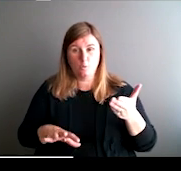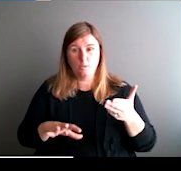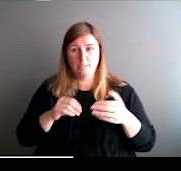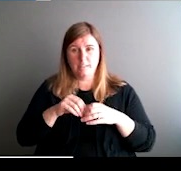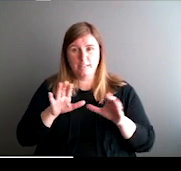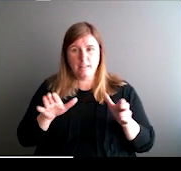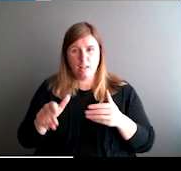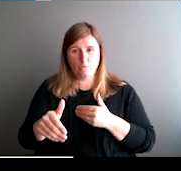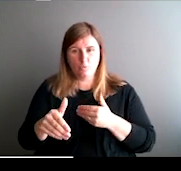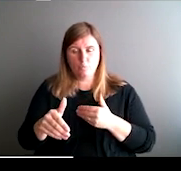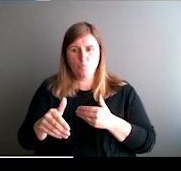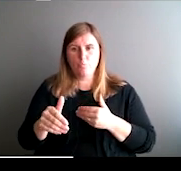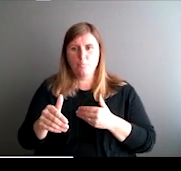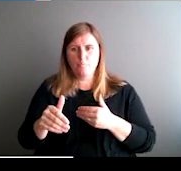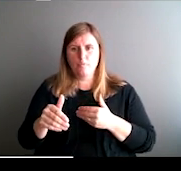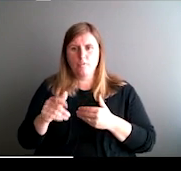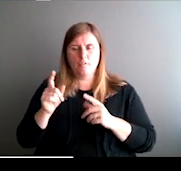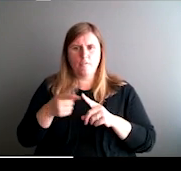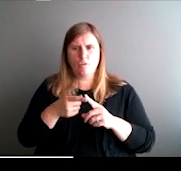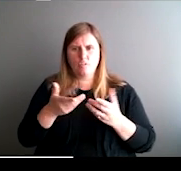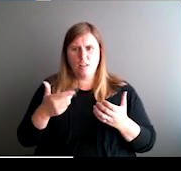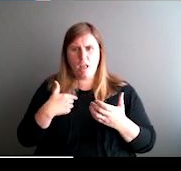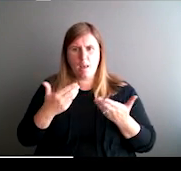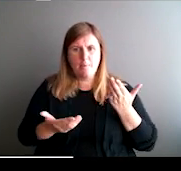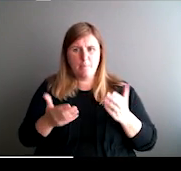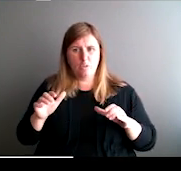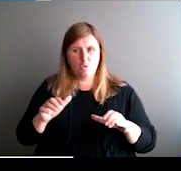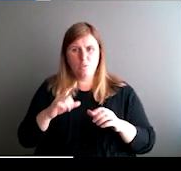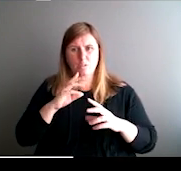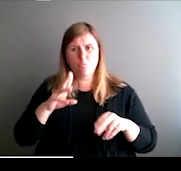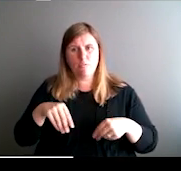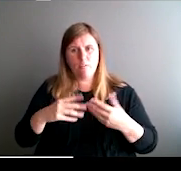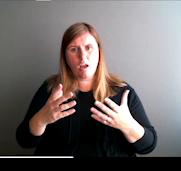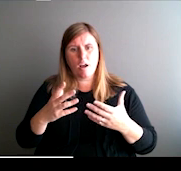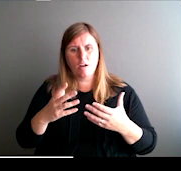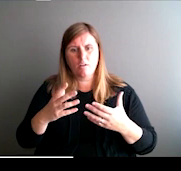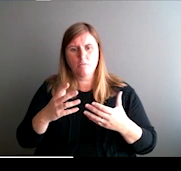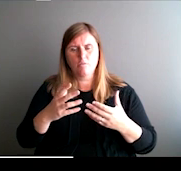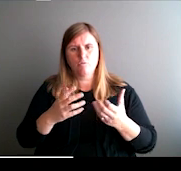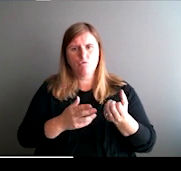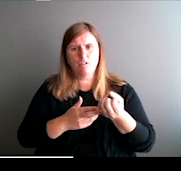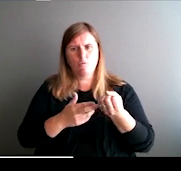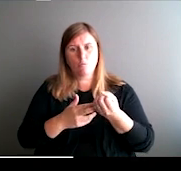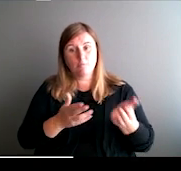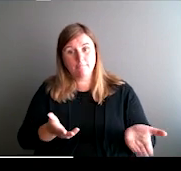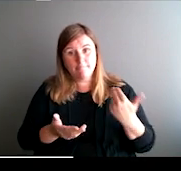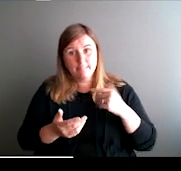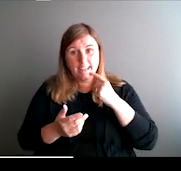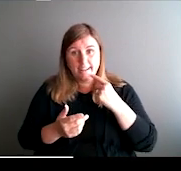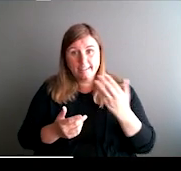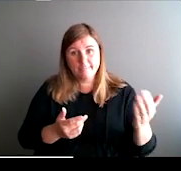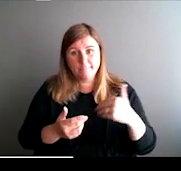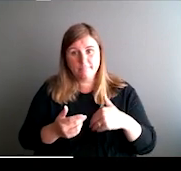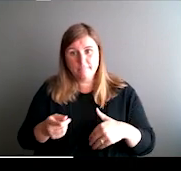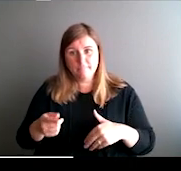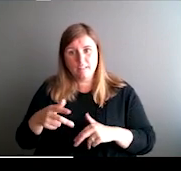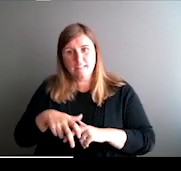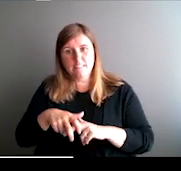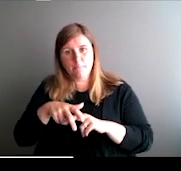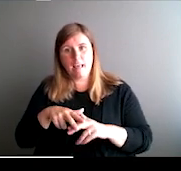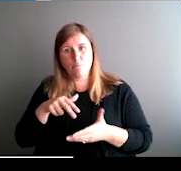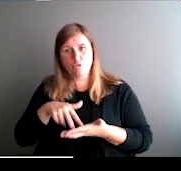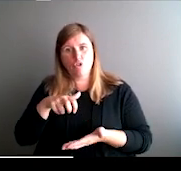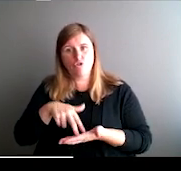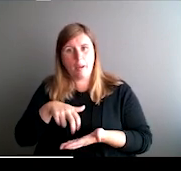in classrooms, the first thing I may be doing is providing a bit of free reinforcement. Here, have some candy, buddy. Come here, let's bounce on the